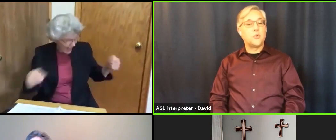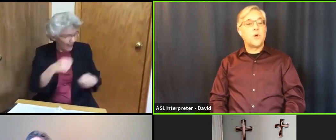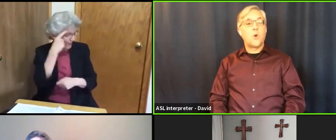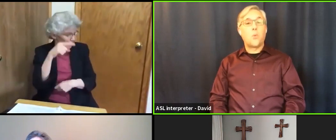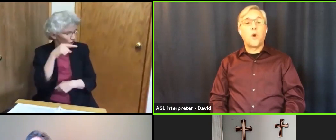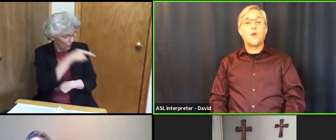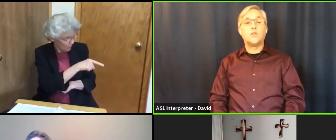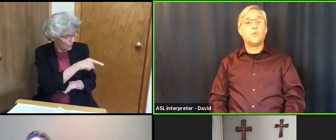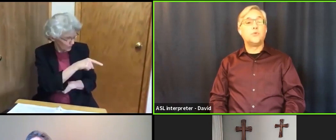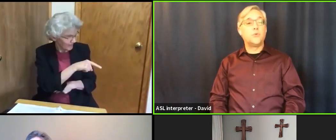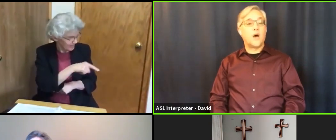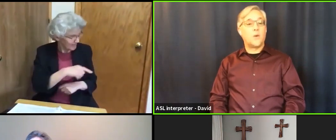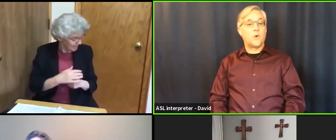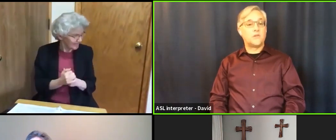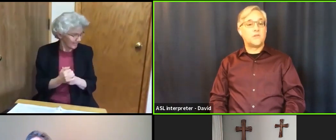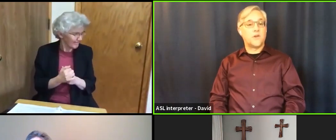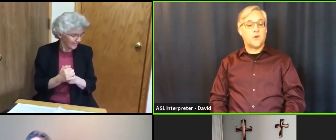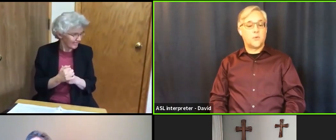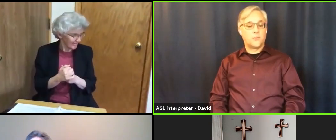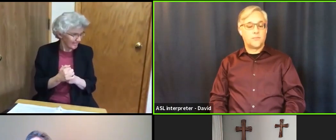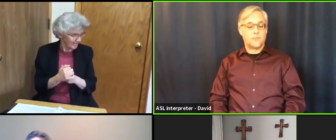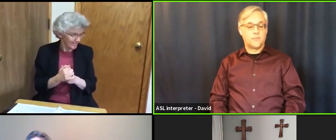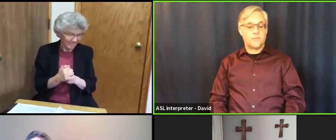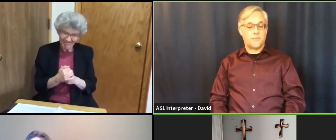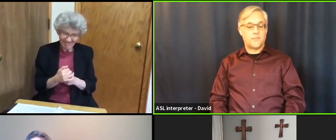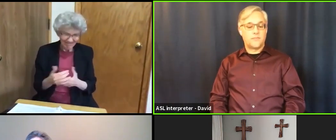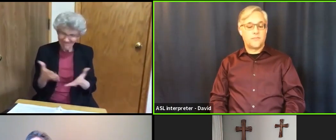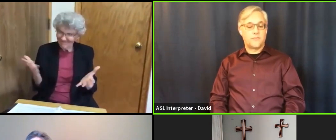lead you where you do not want to go."